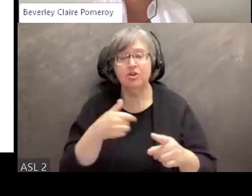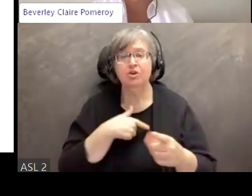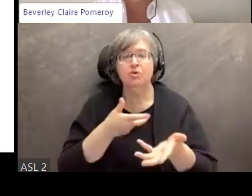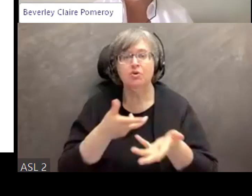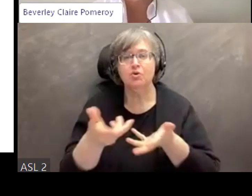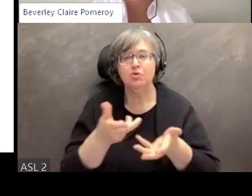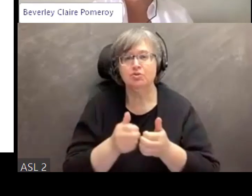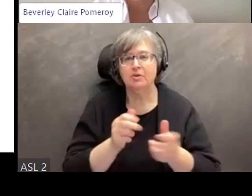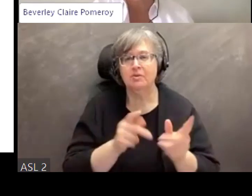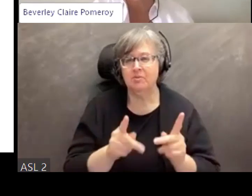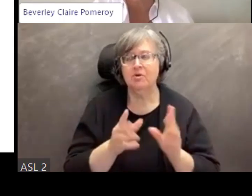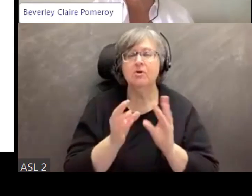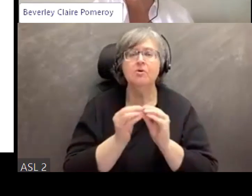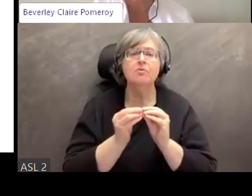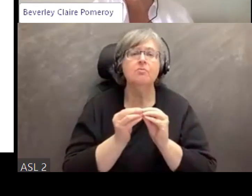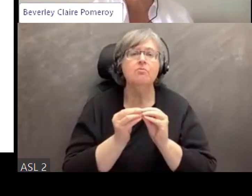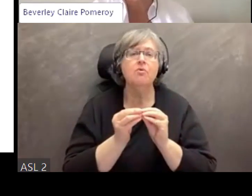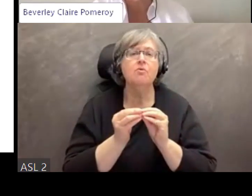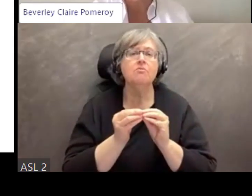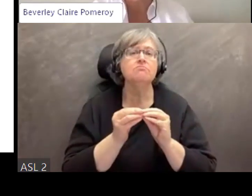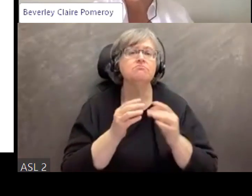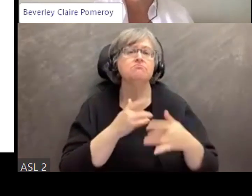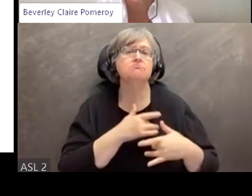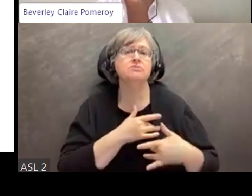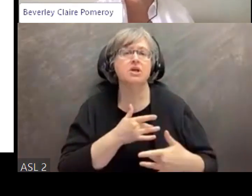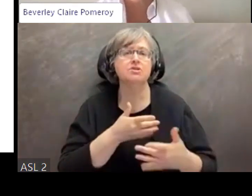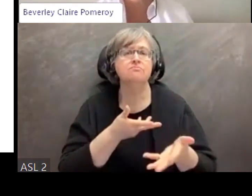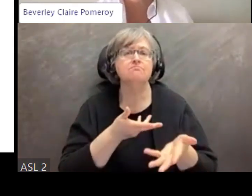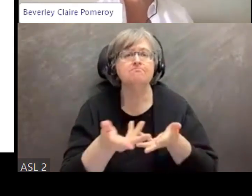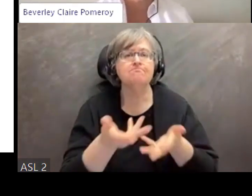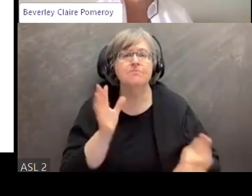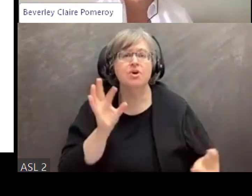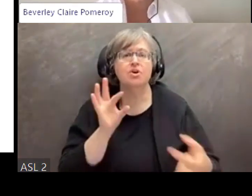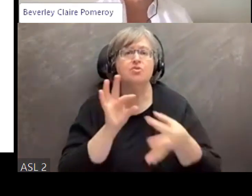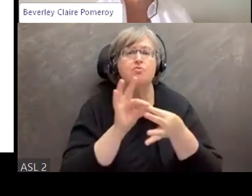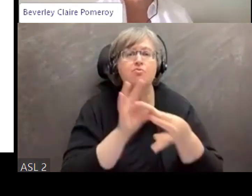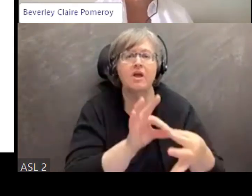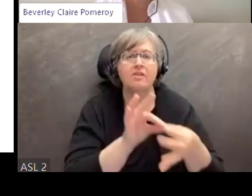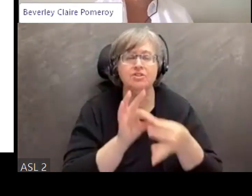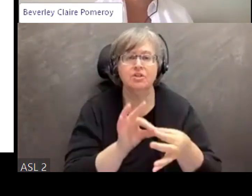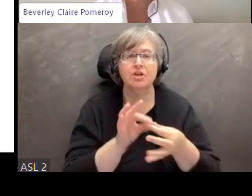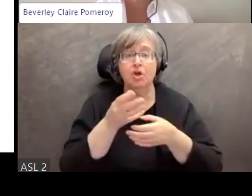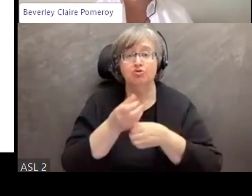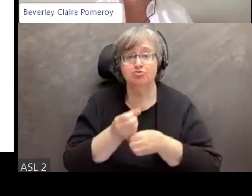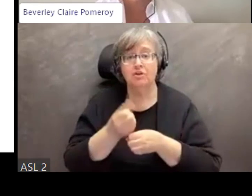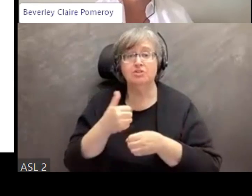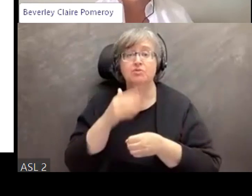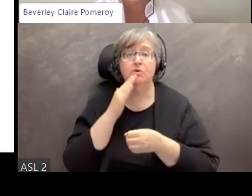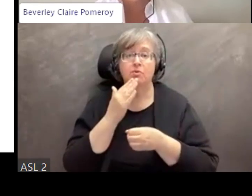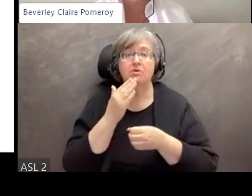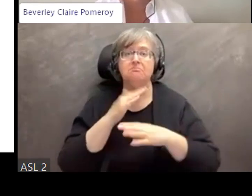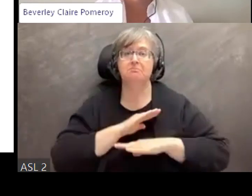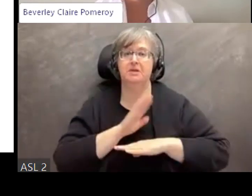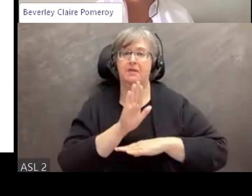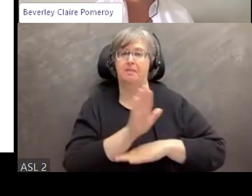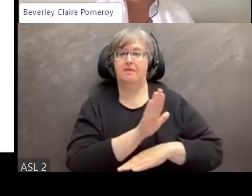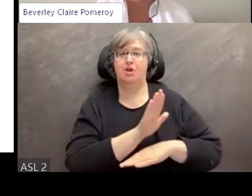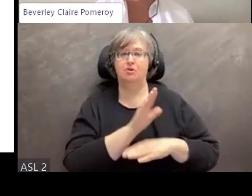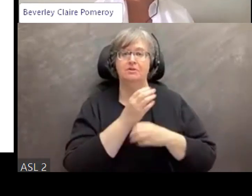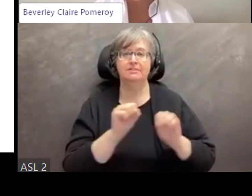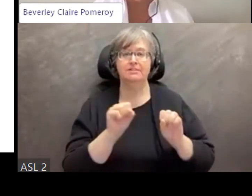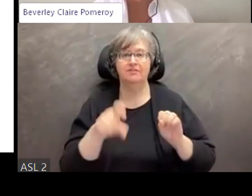the communities we engage with will be more likely to enter into relationships willingly and trust that their safety needs will be